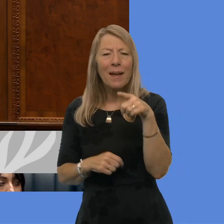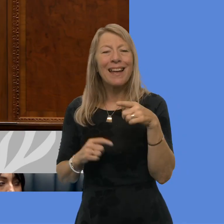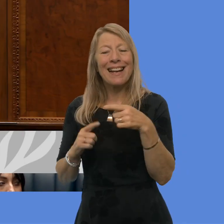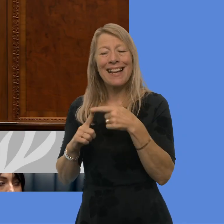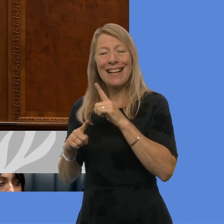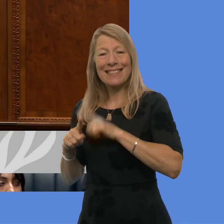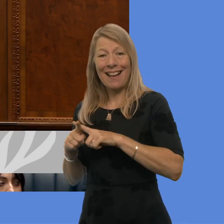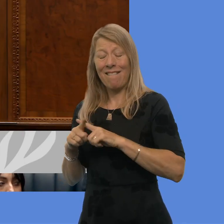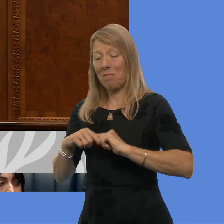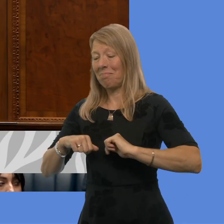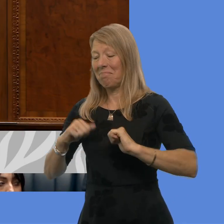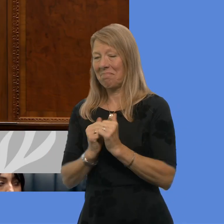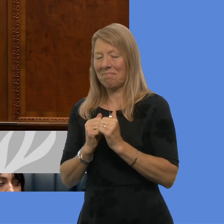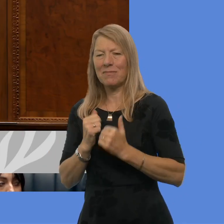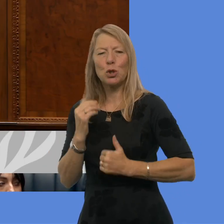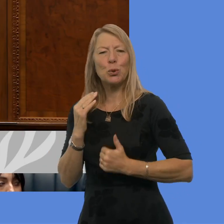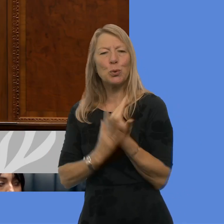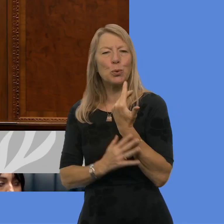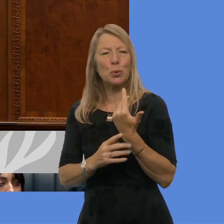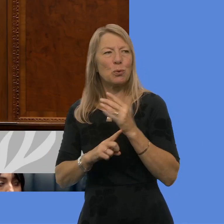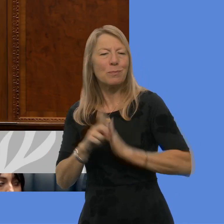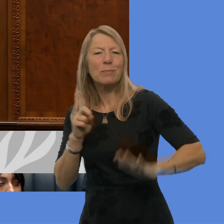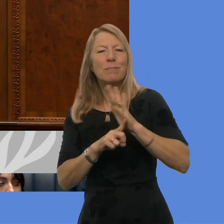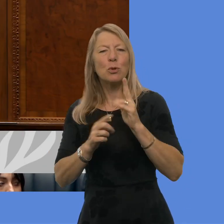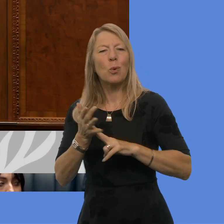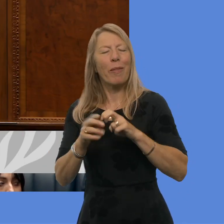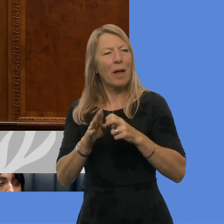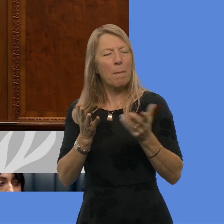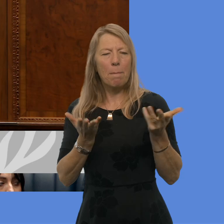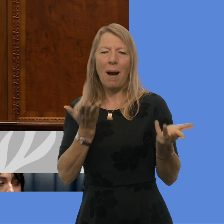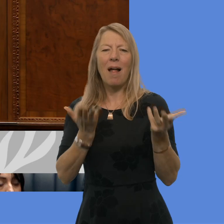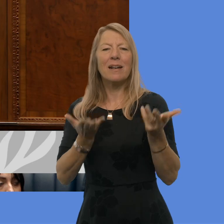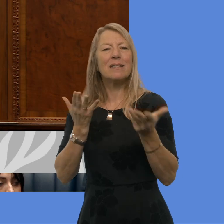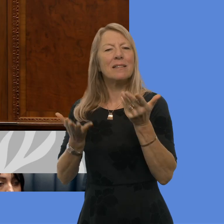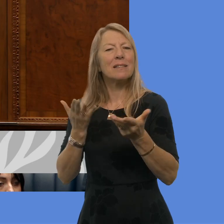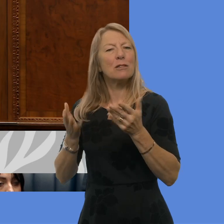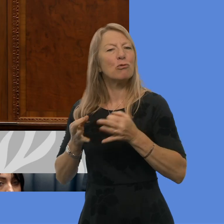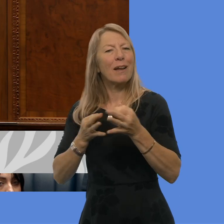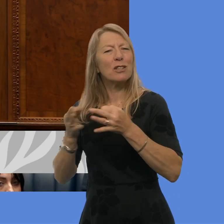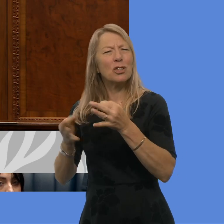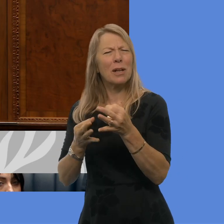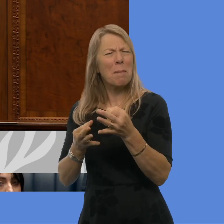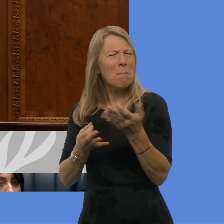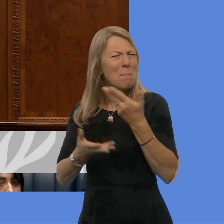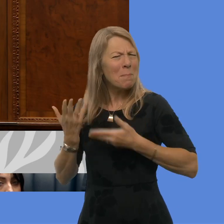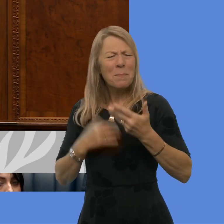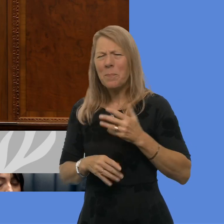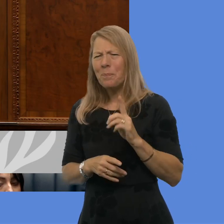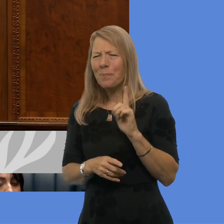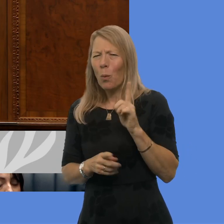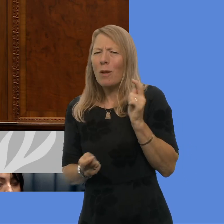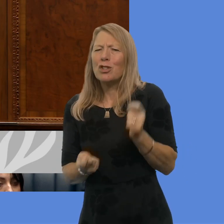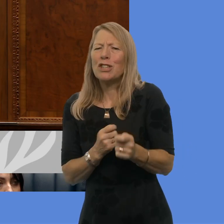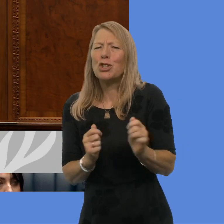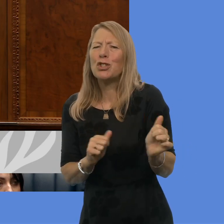a regional balance strategy, what impact has that had on the North West to drive investment and make Derry and the broader North West an even more attractive